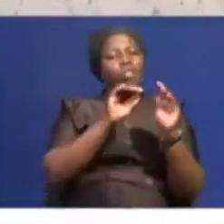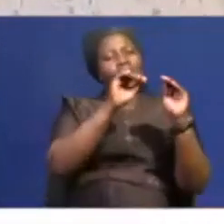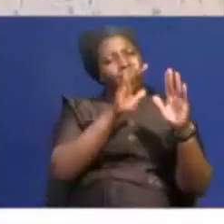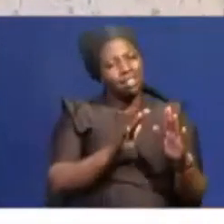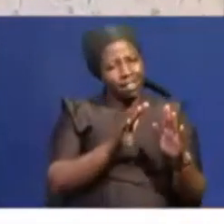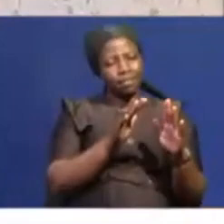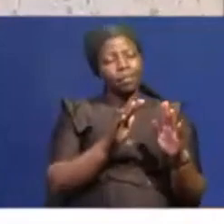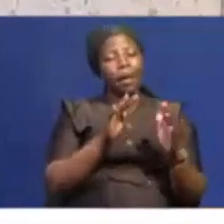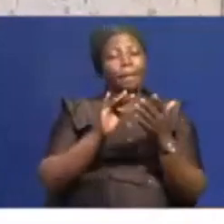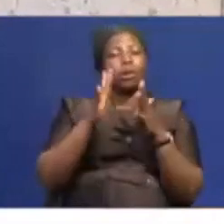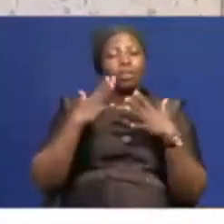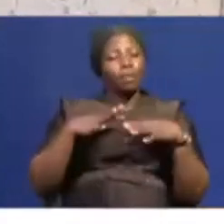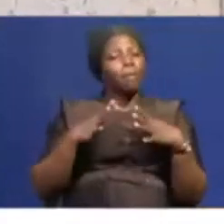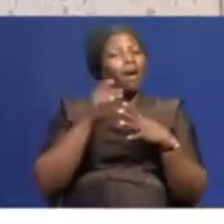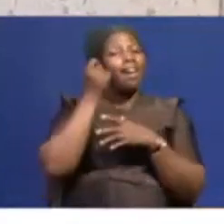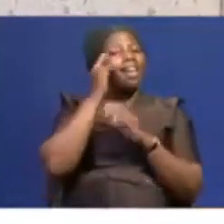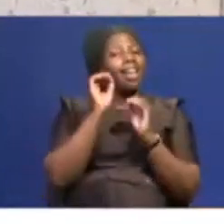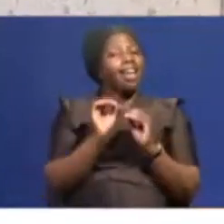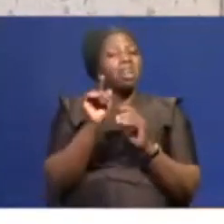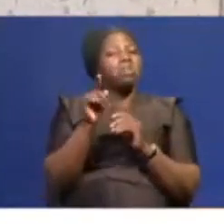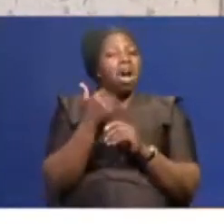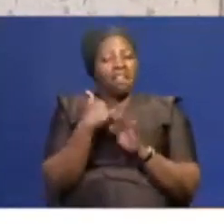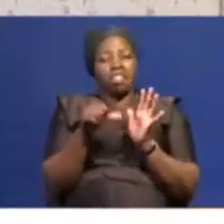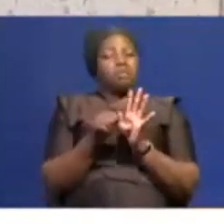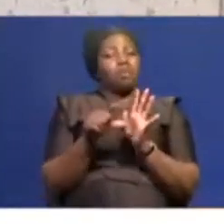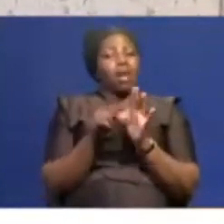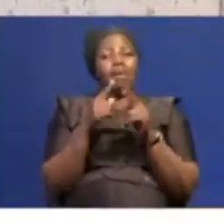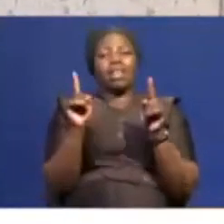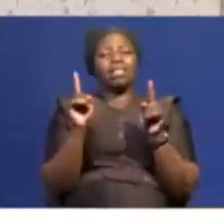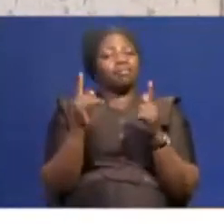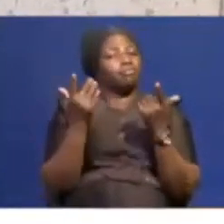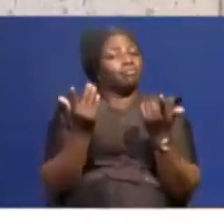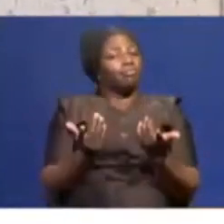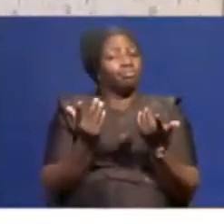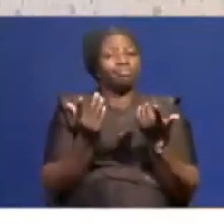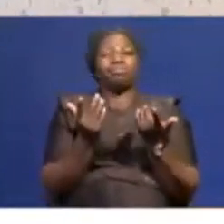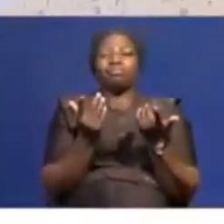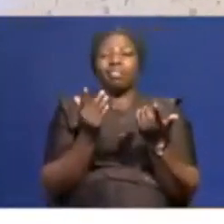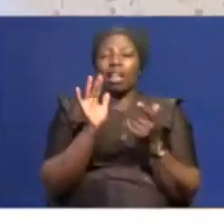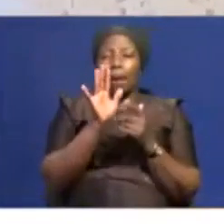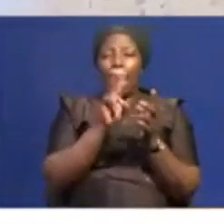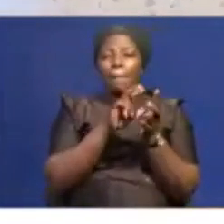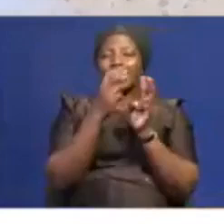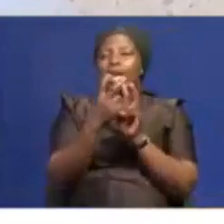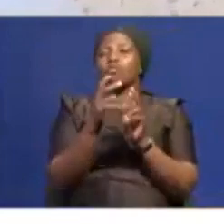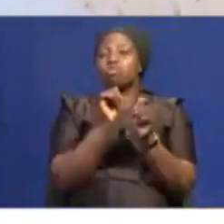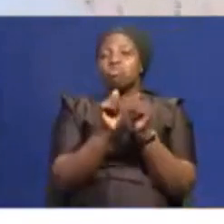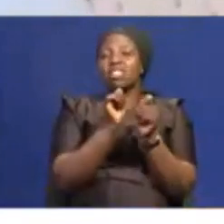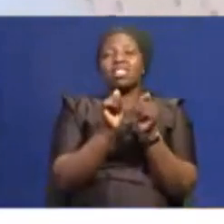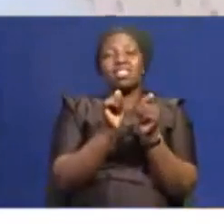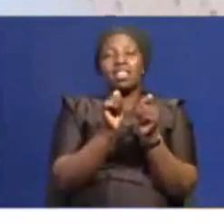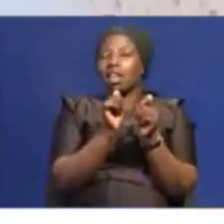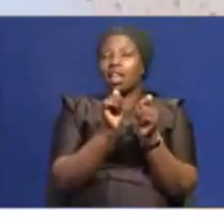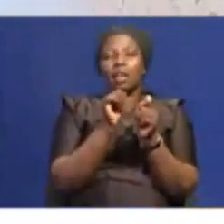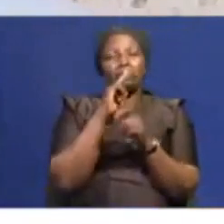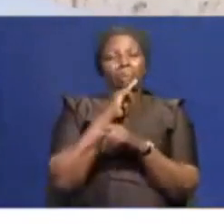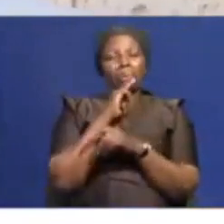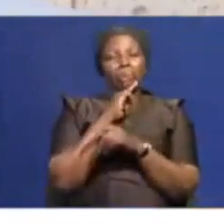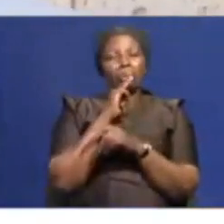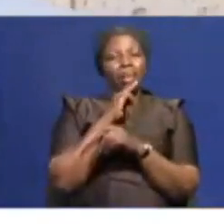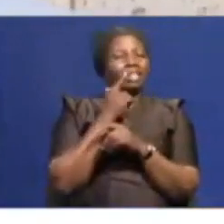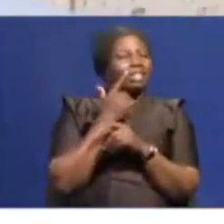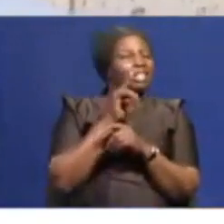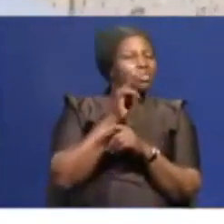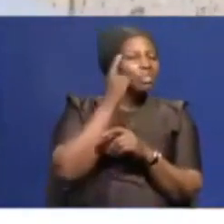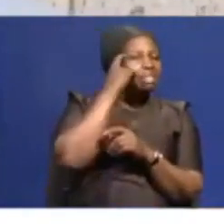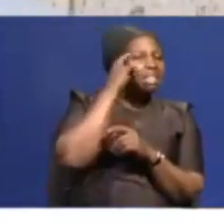don't realize that maybe you have that problem, and maybe your perception is on the extreme side of